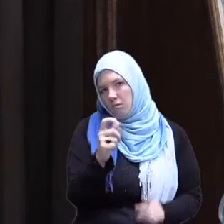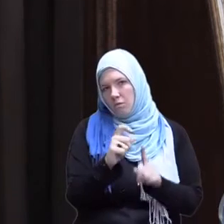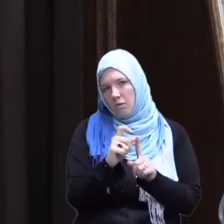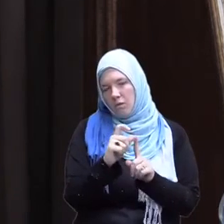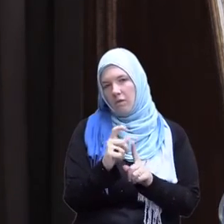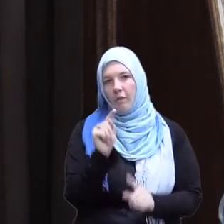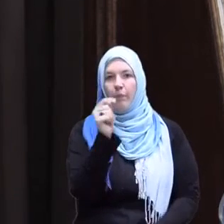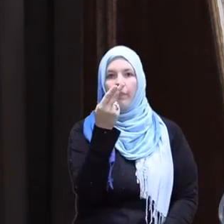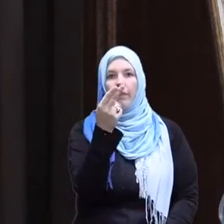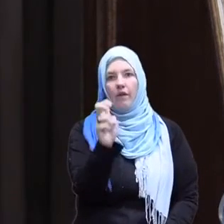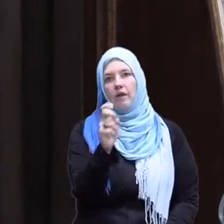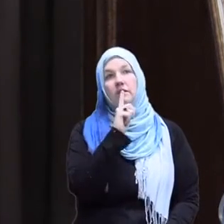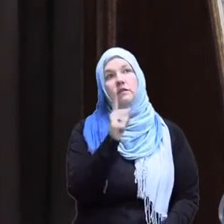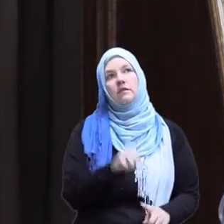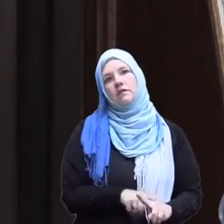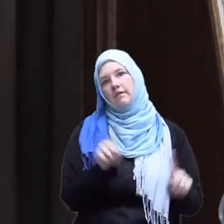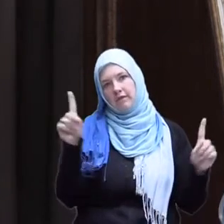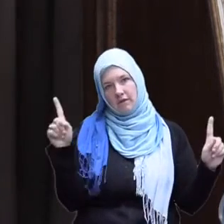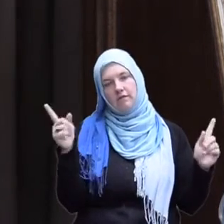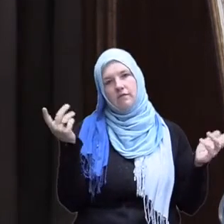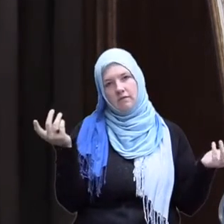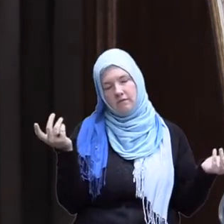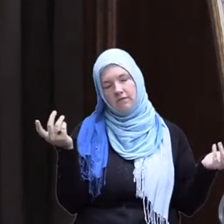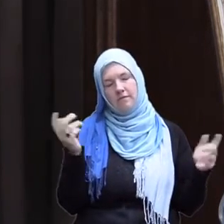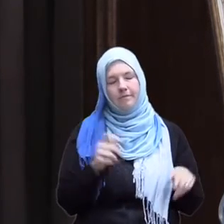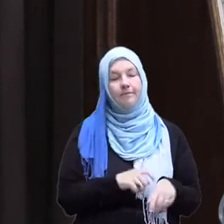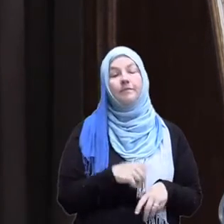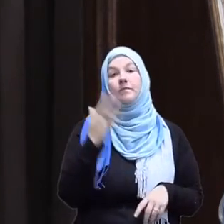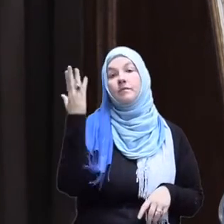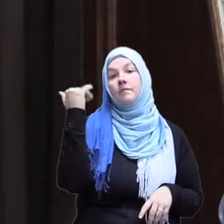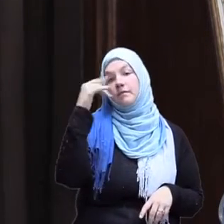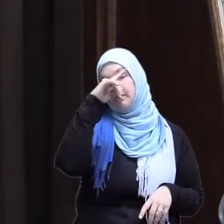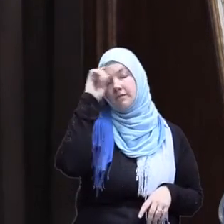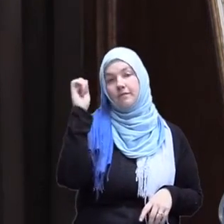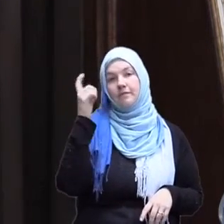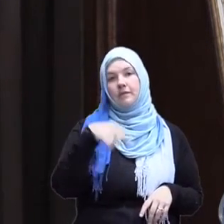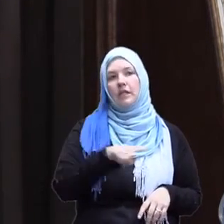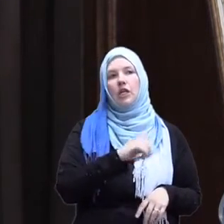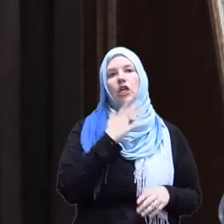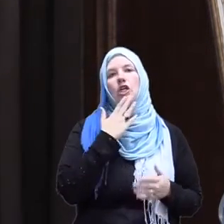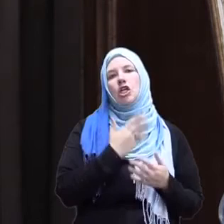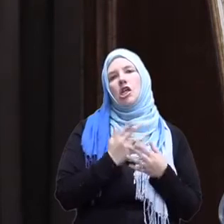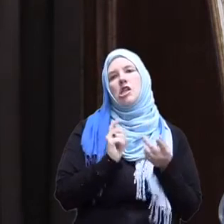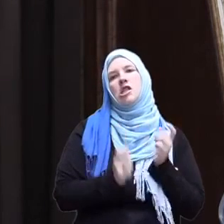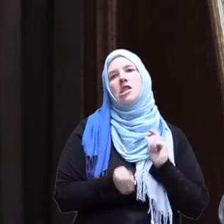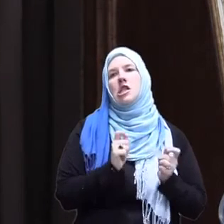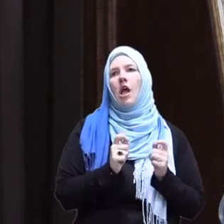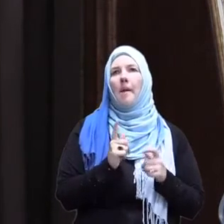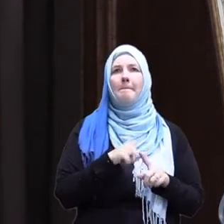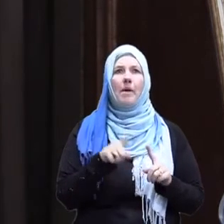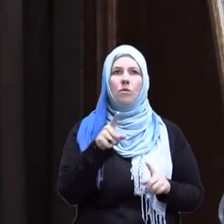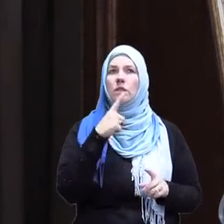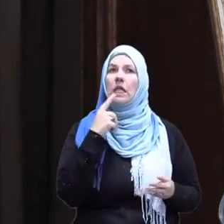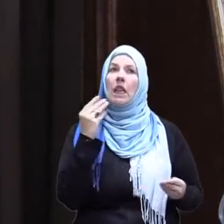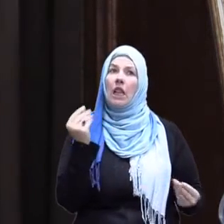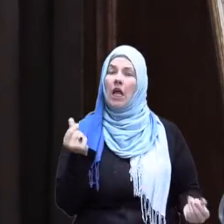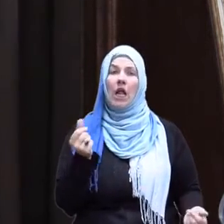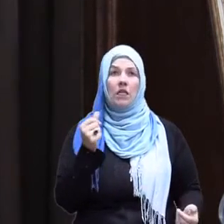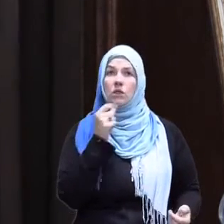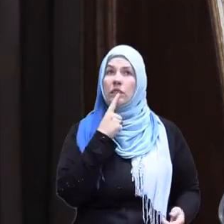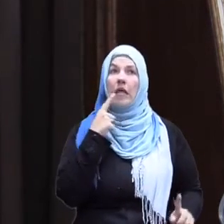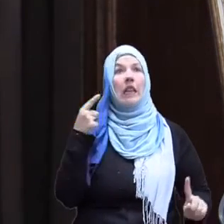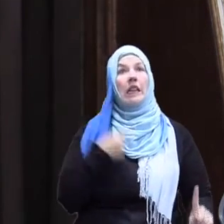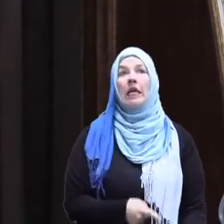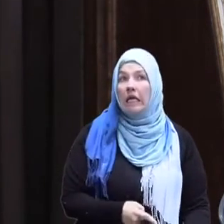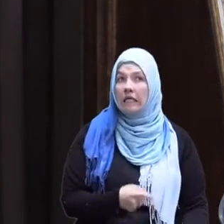right? But it makes a world of difference. Why? Because they are good at it. They are